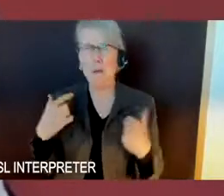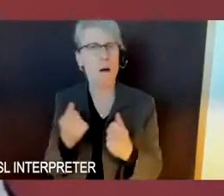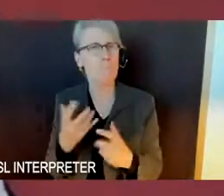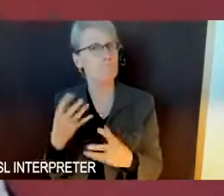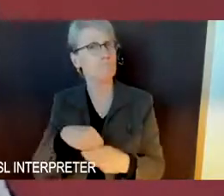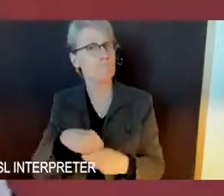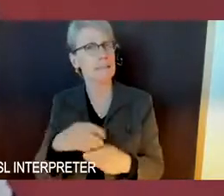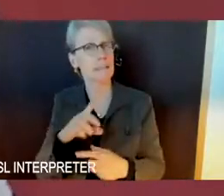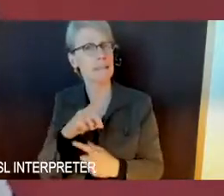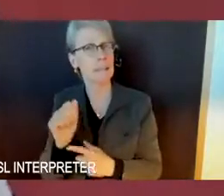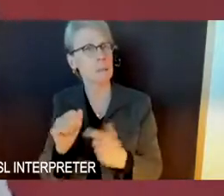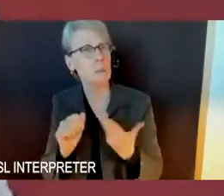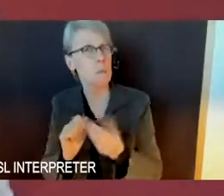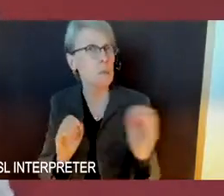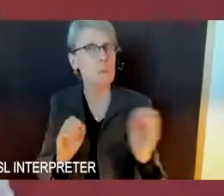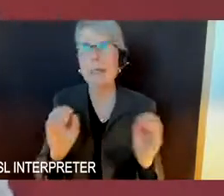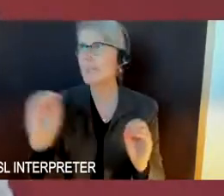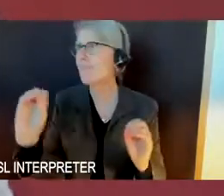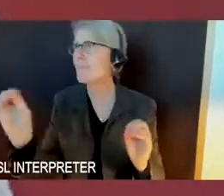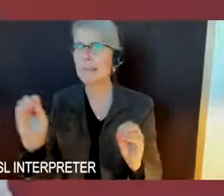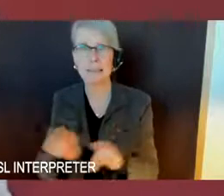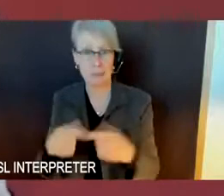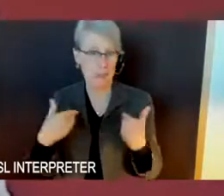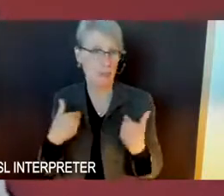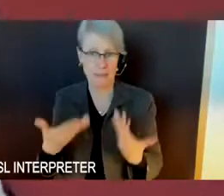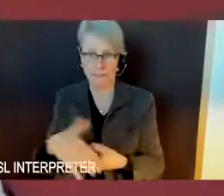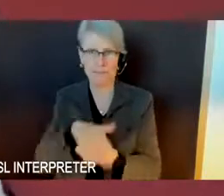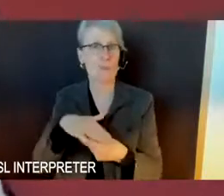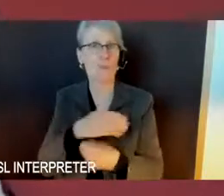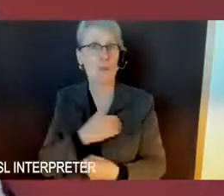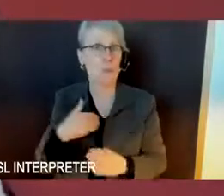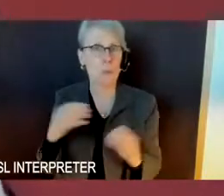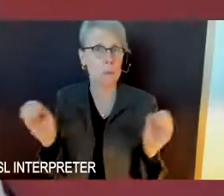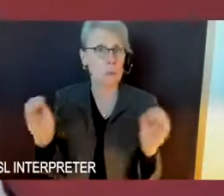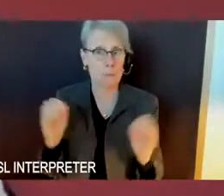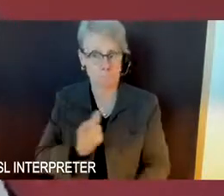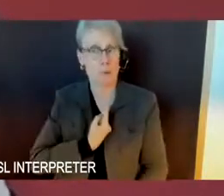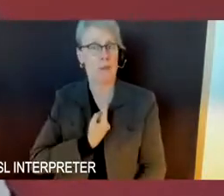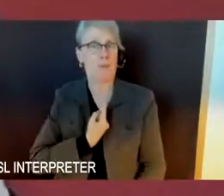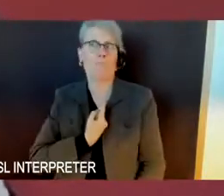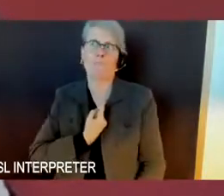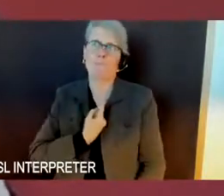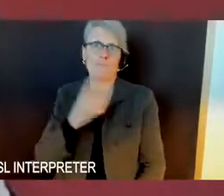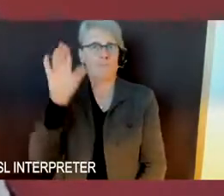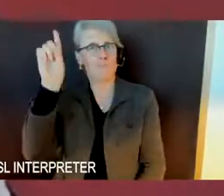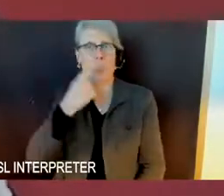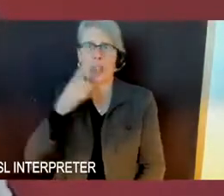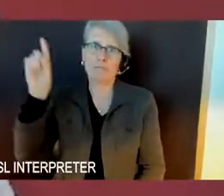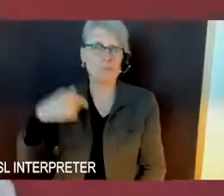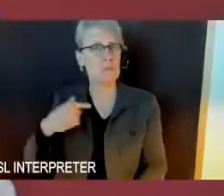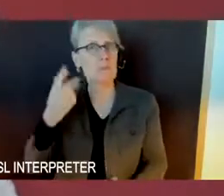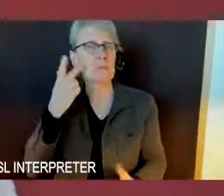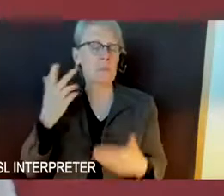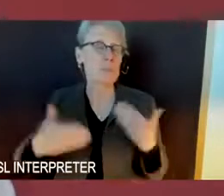disability to be there. And so because I didn't see anybody else doing it who looked like me at the time in Toronto, I